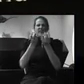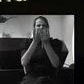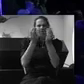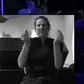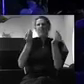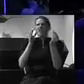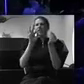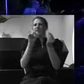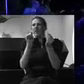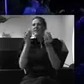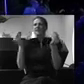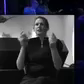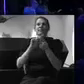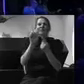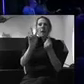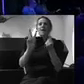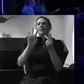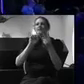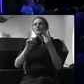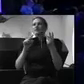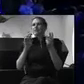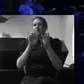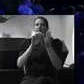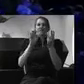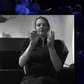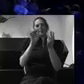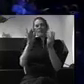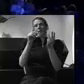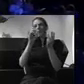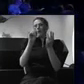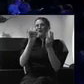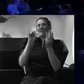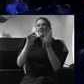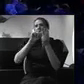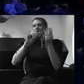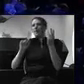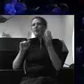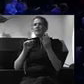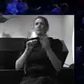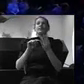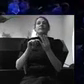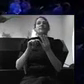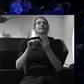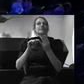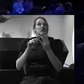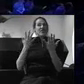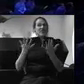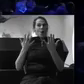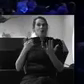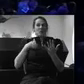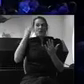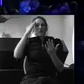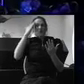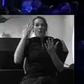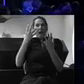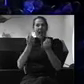acids. We now know that in addition, our cells need at least 8 essential sugars for